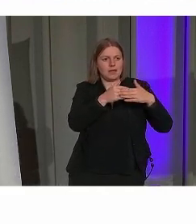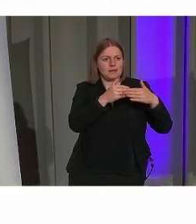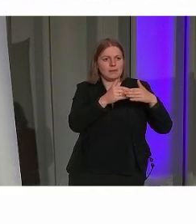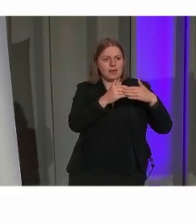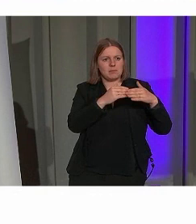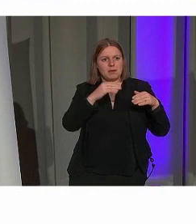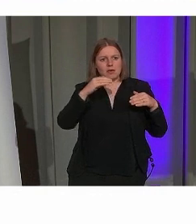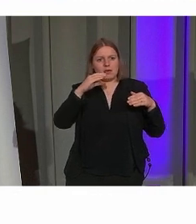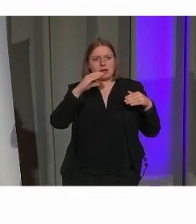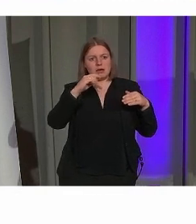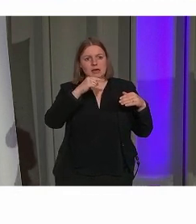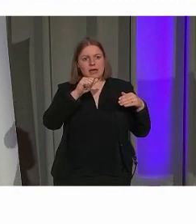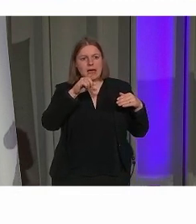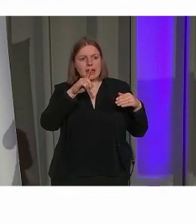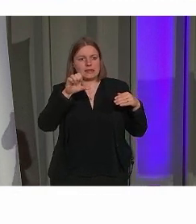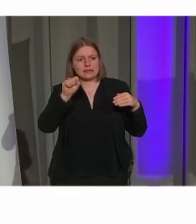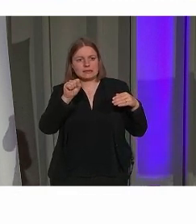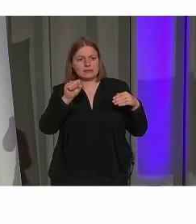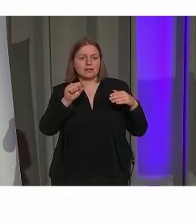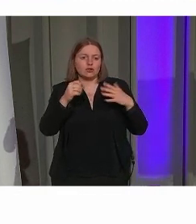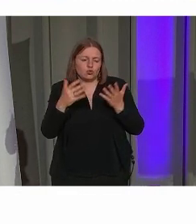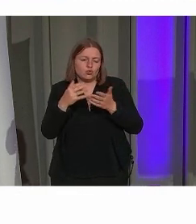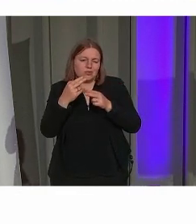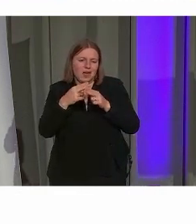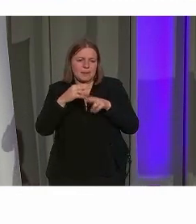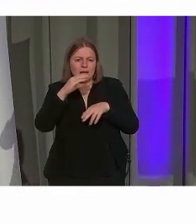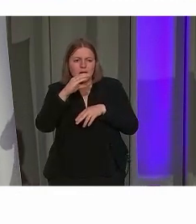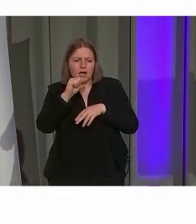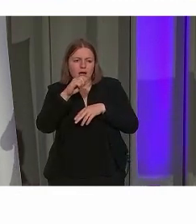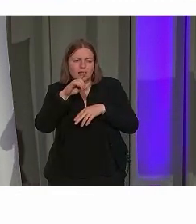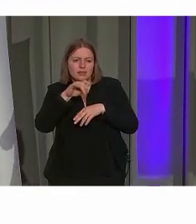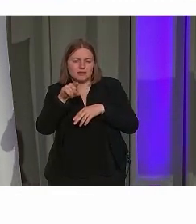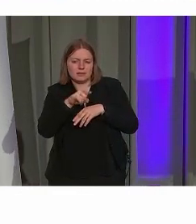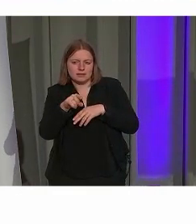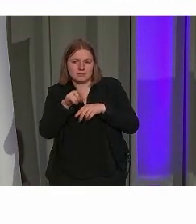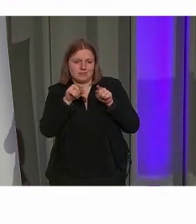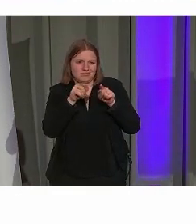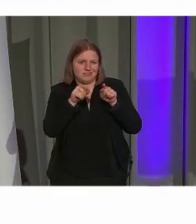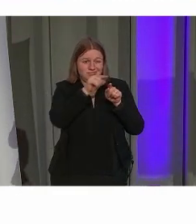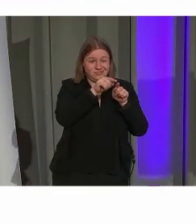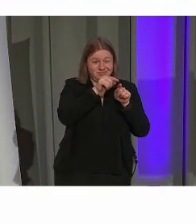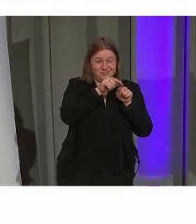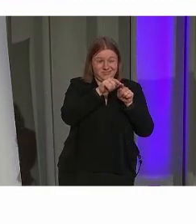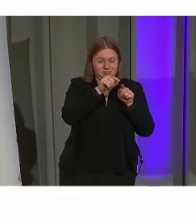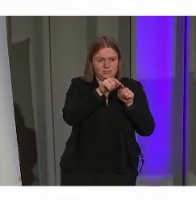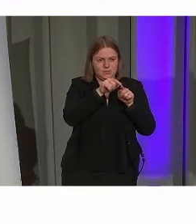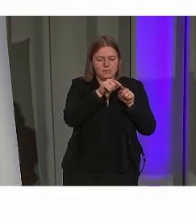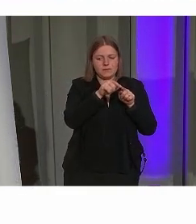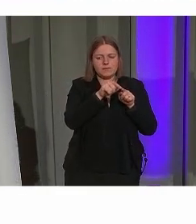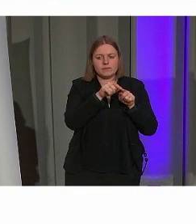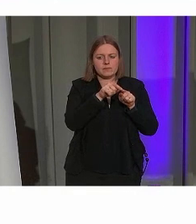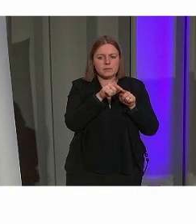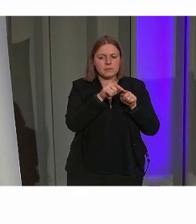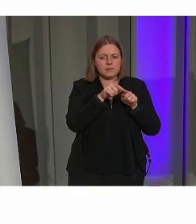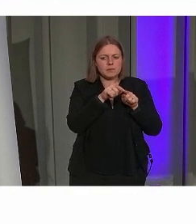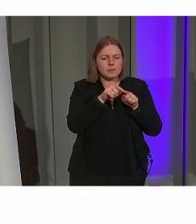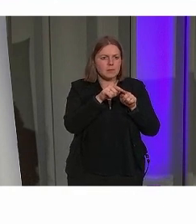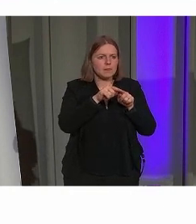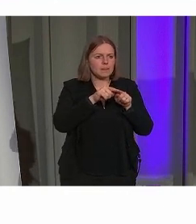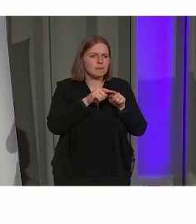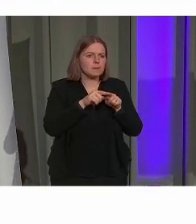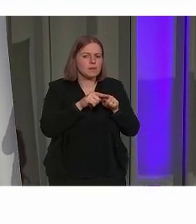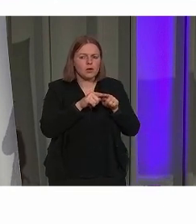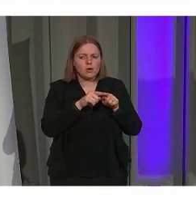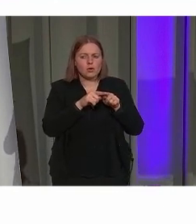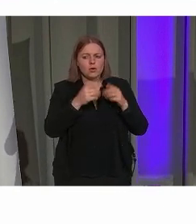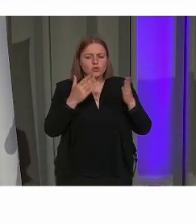Cádiz, modern-day Cádiz. And nowadays, we can easily identify